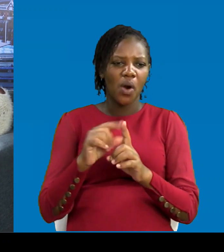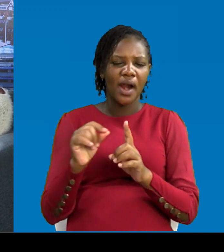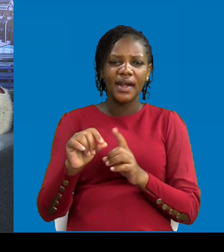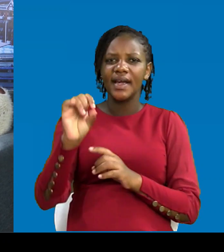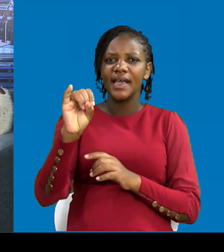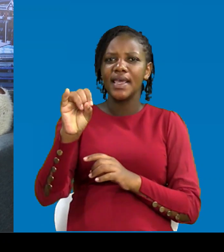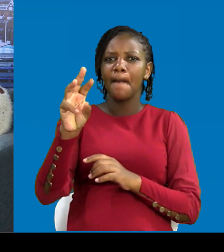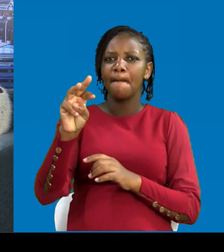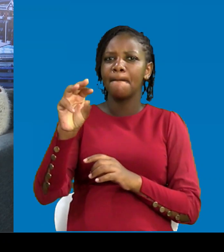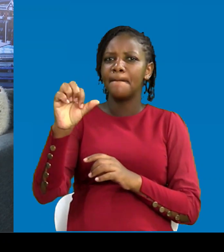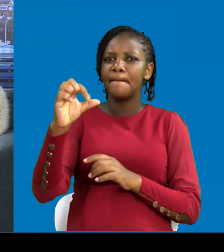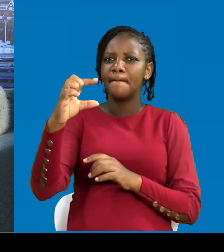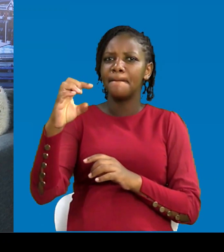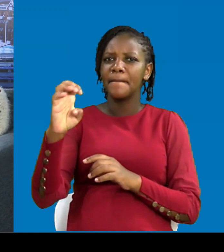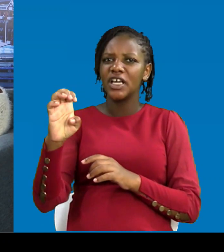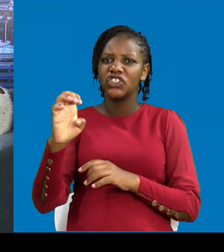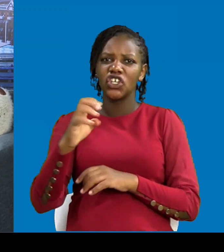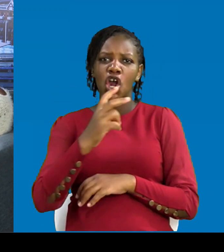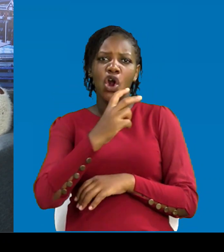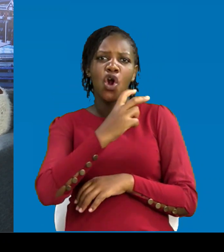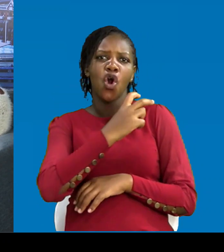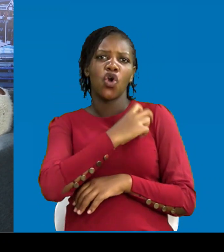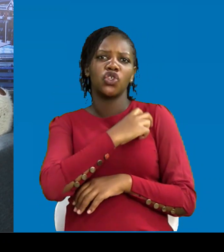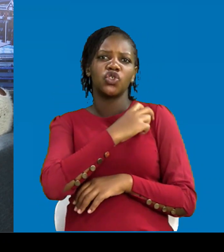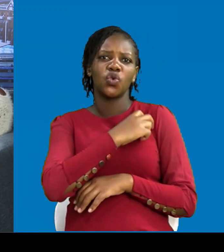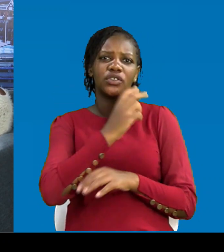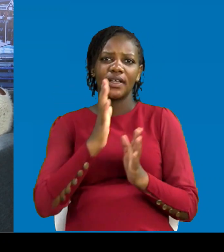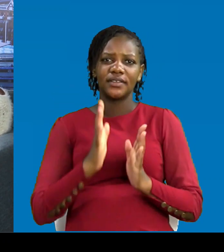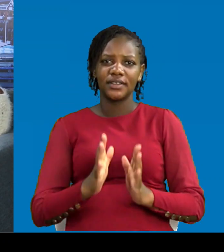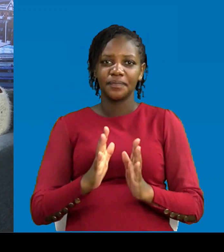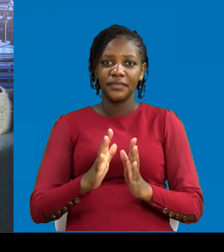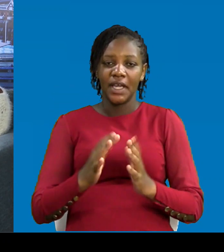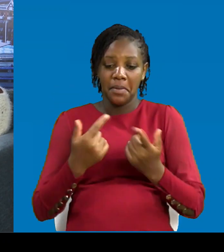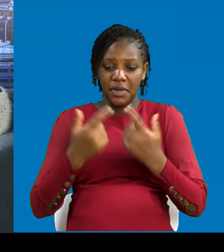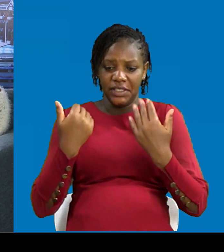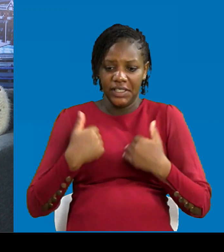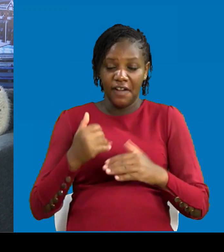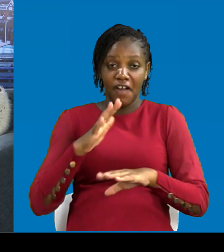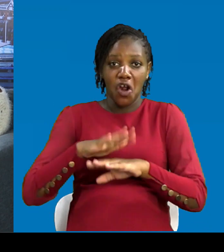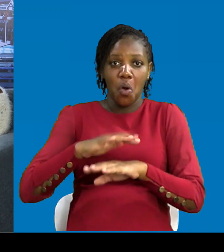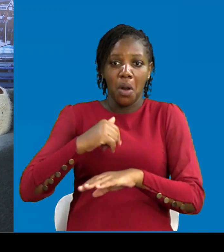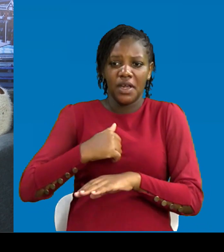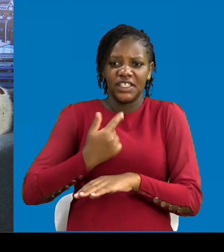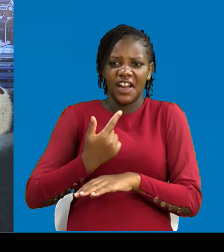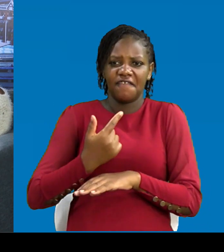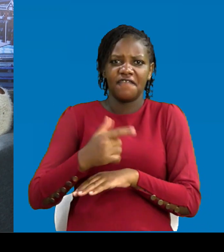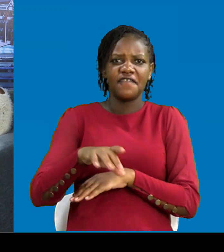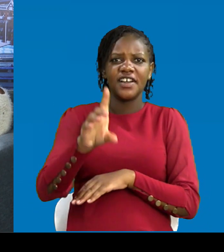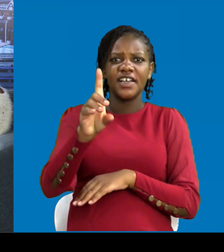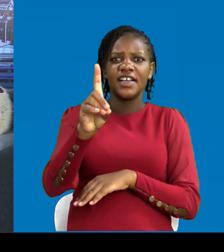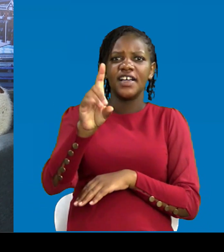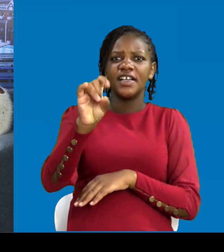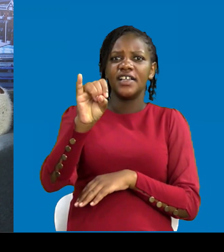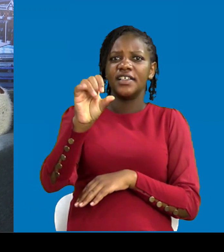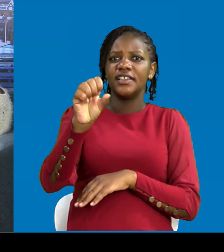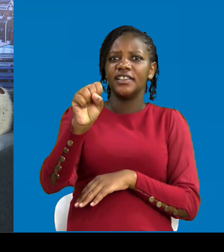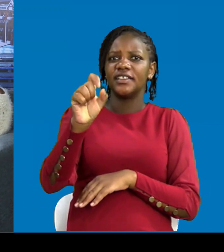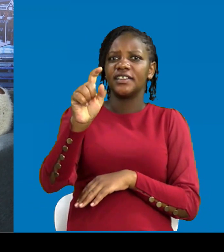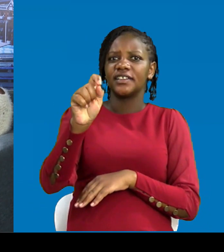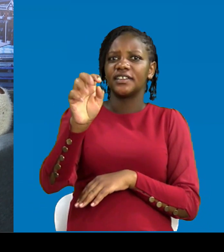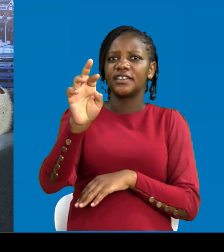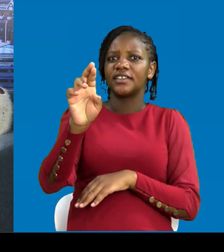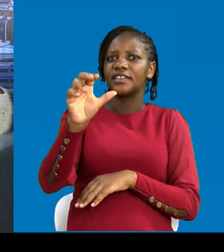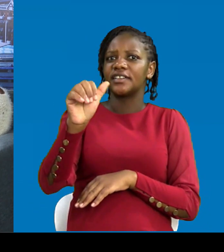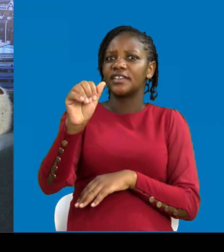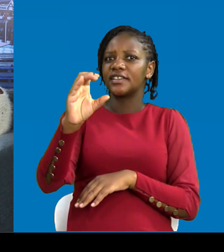Yeah, so I prefer to call myself a disruptor because when you work with us, we do not allow you to look the same as you've always